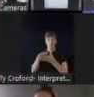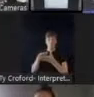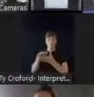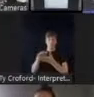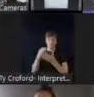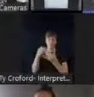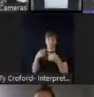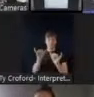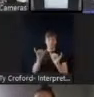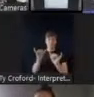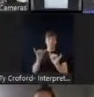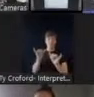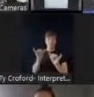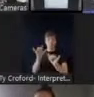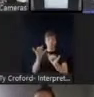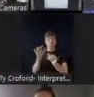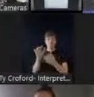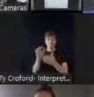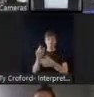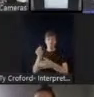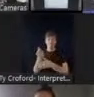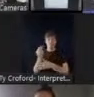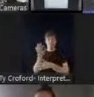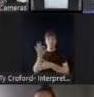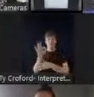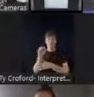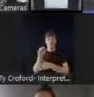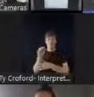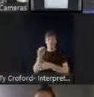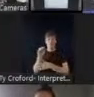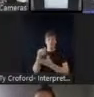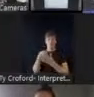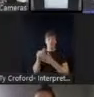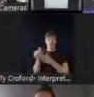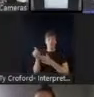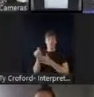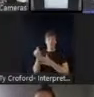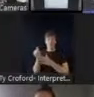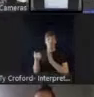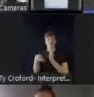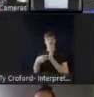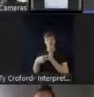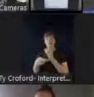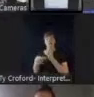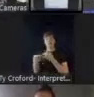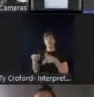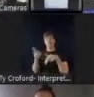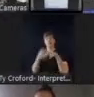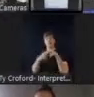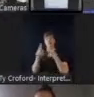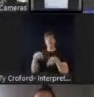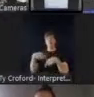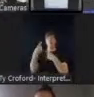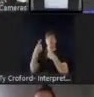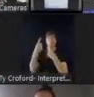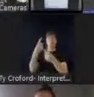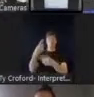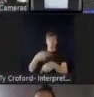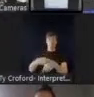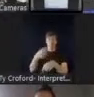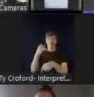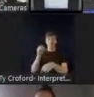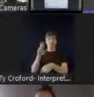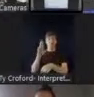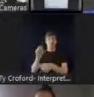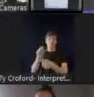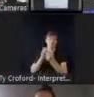little over 90,000 and some change. Correct. So Savings that goes up over time if salaries are adjusted up.